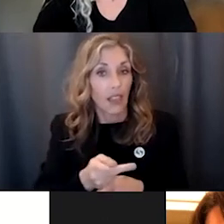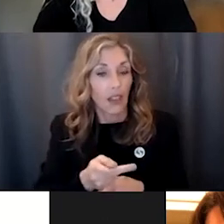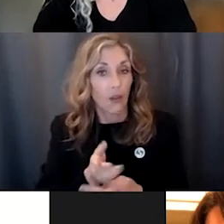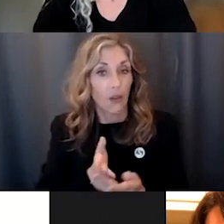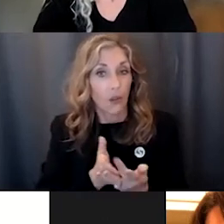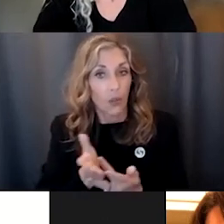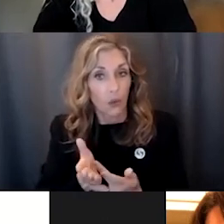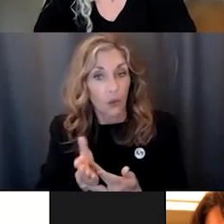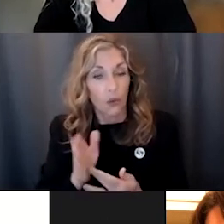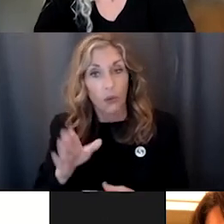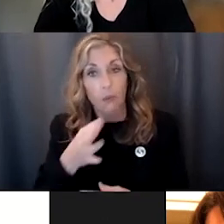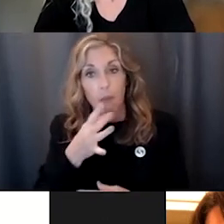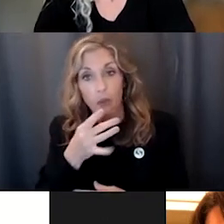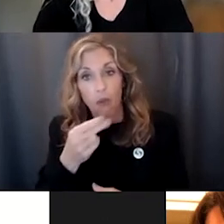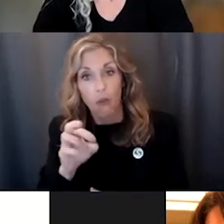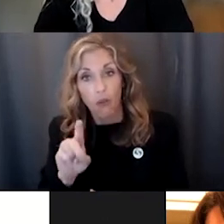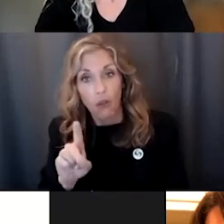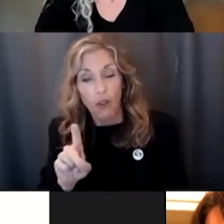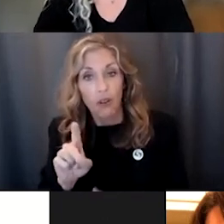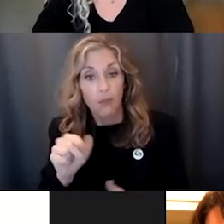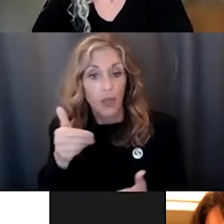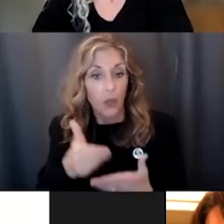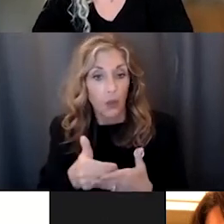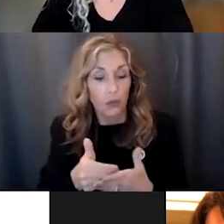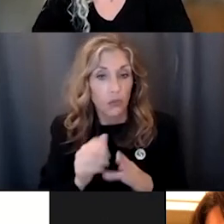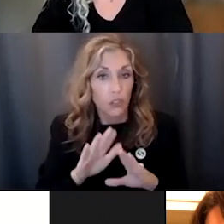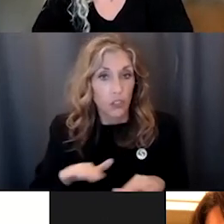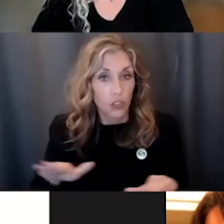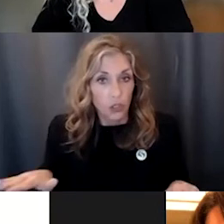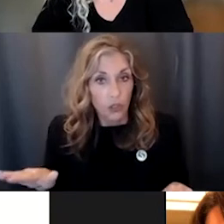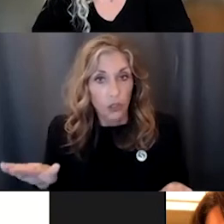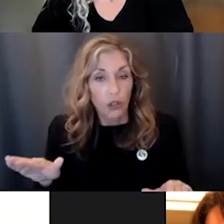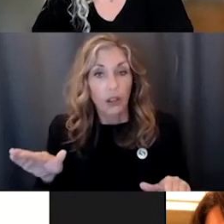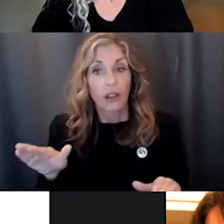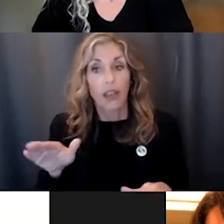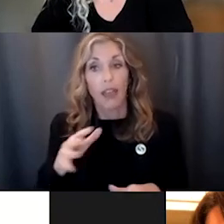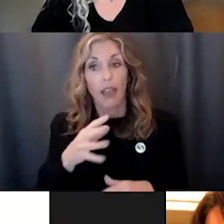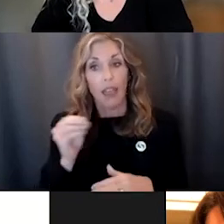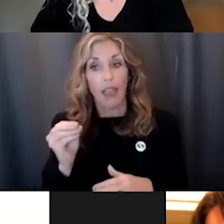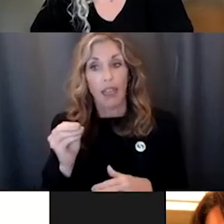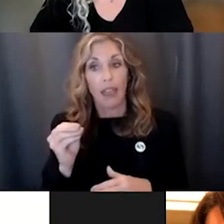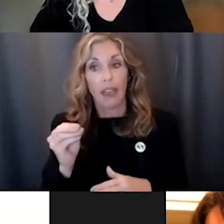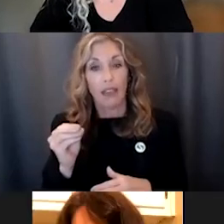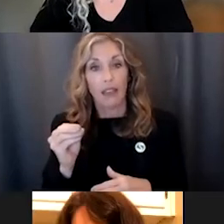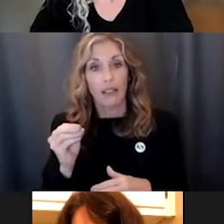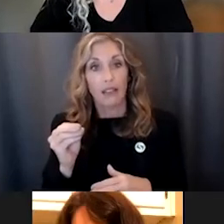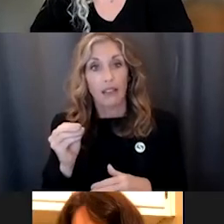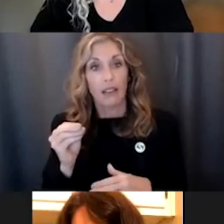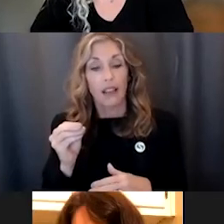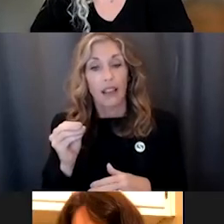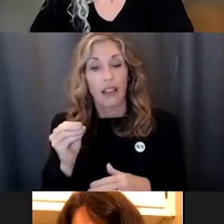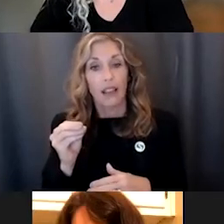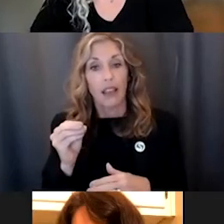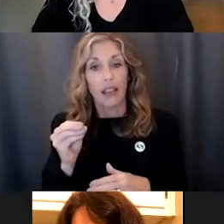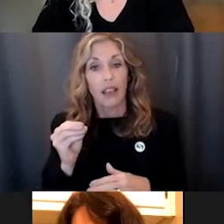your motherhood and being close to your children, and encapsulated again that